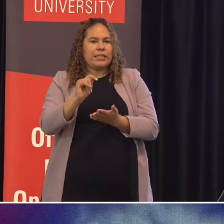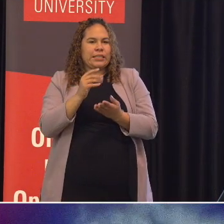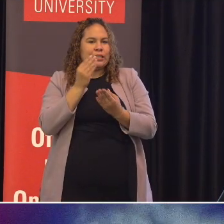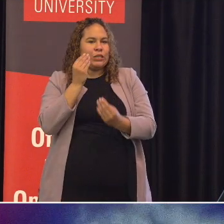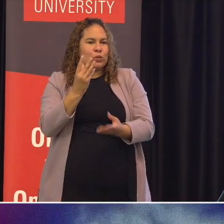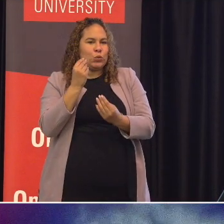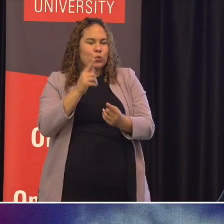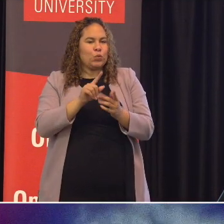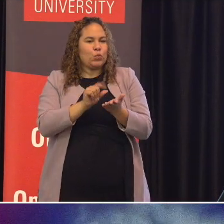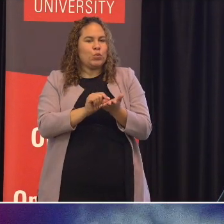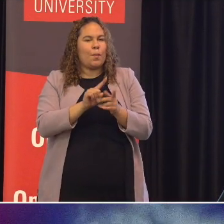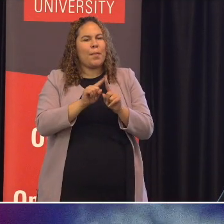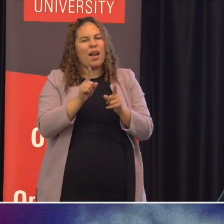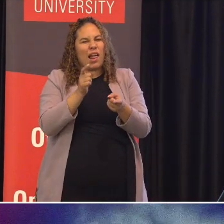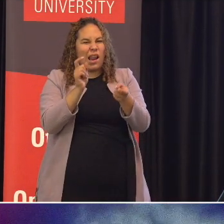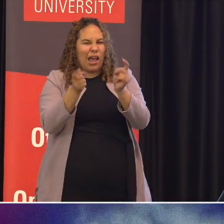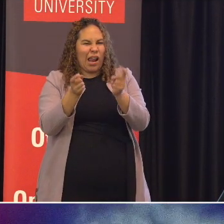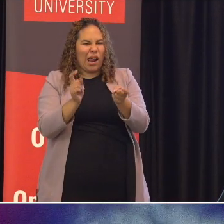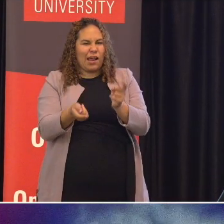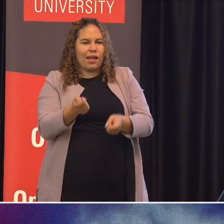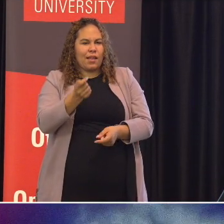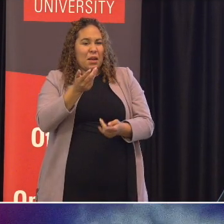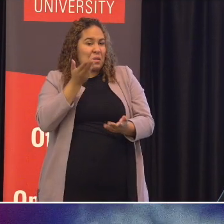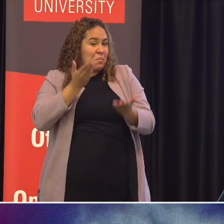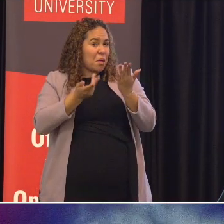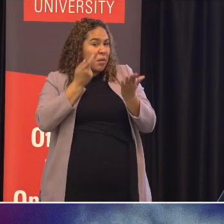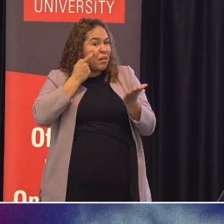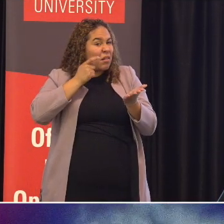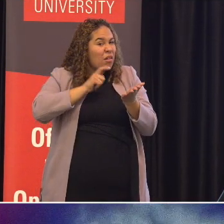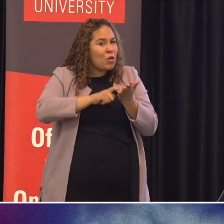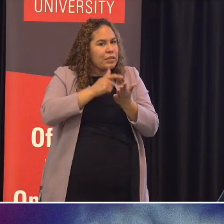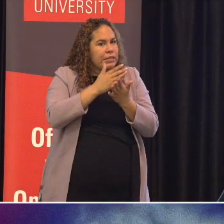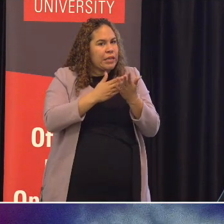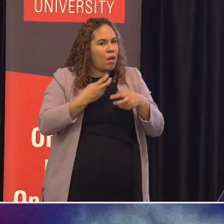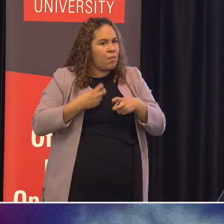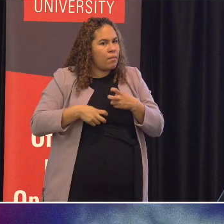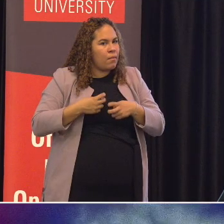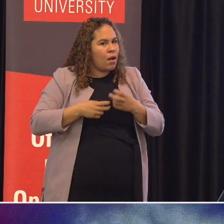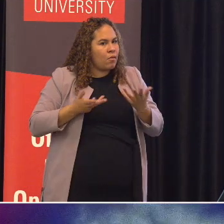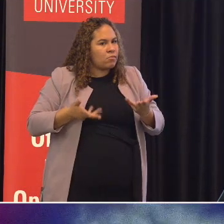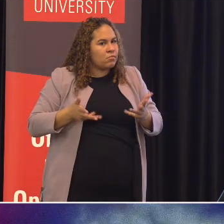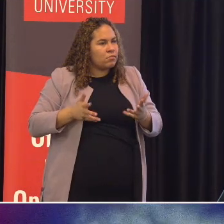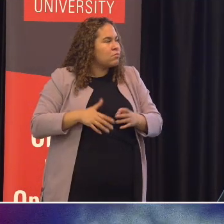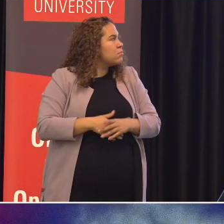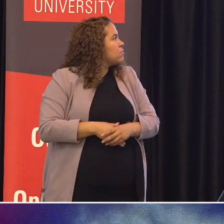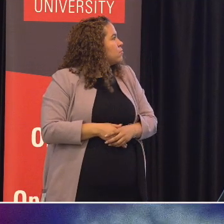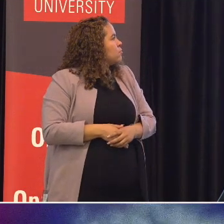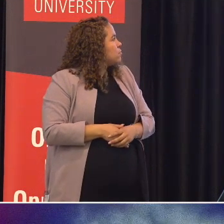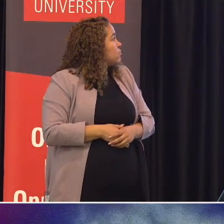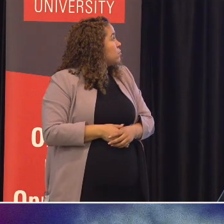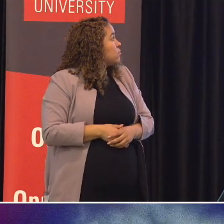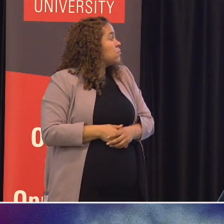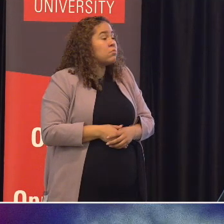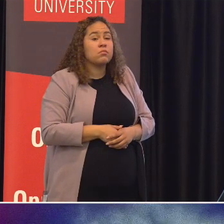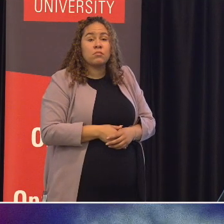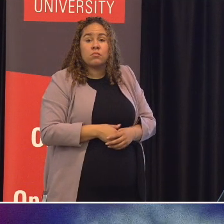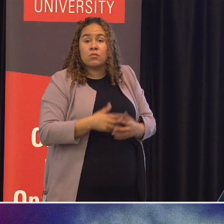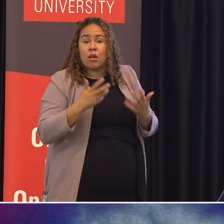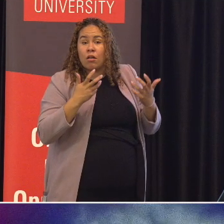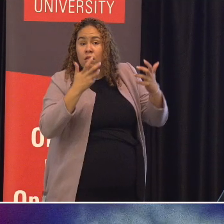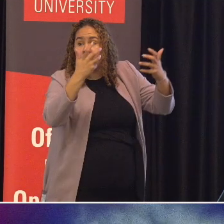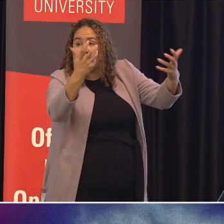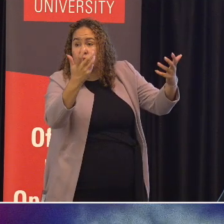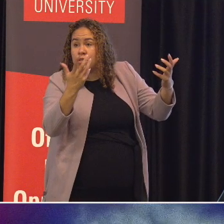I kind of switched it up a little bit, and you may be able to see already there's some issues here. Anybody in the audience want